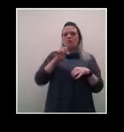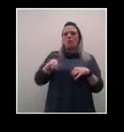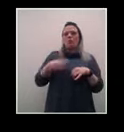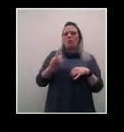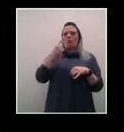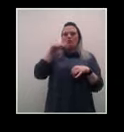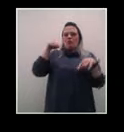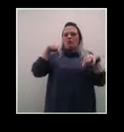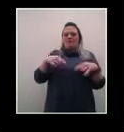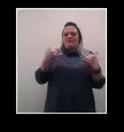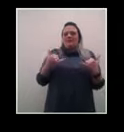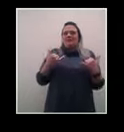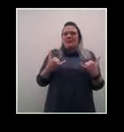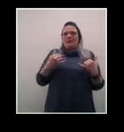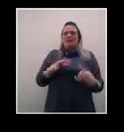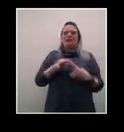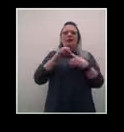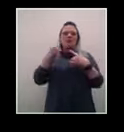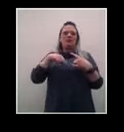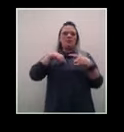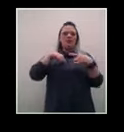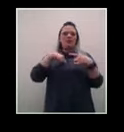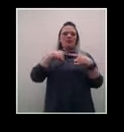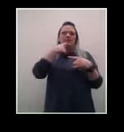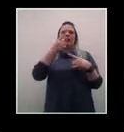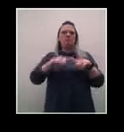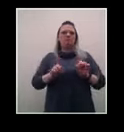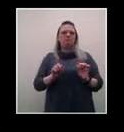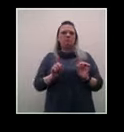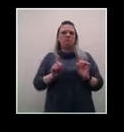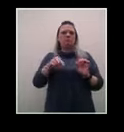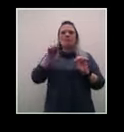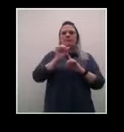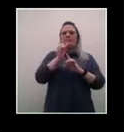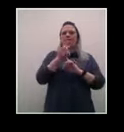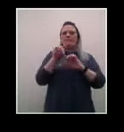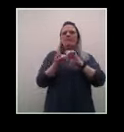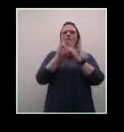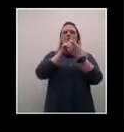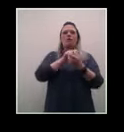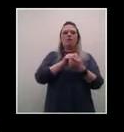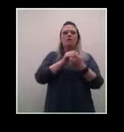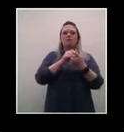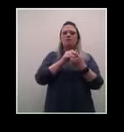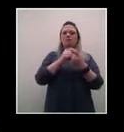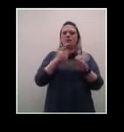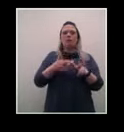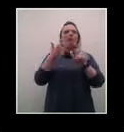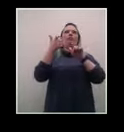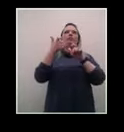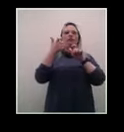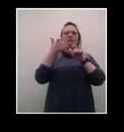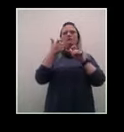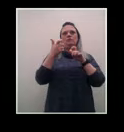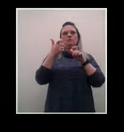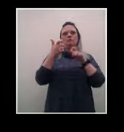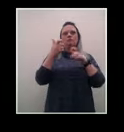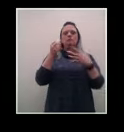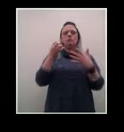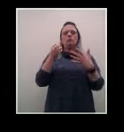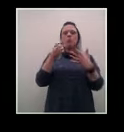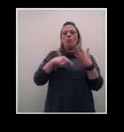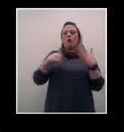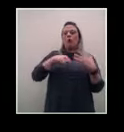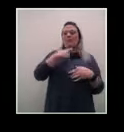of the presentation unless otherwise noted. And the situation does evolve rapidly at times. So what we're saying at